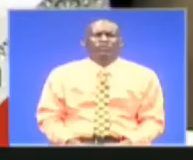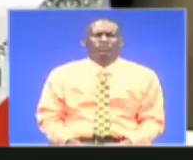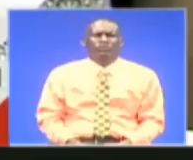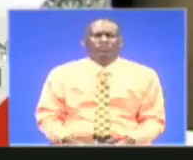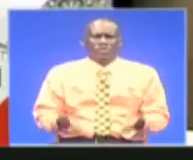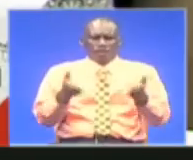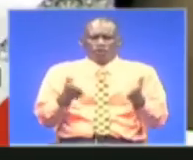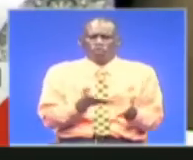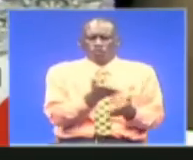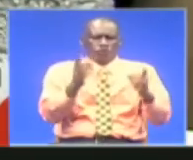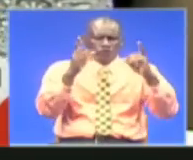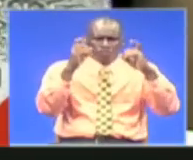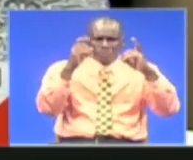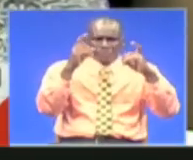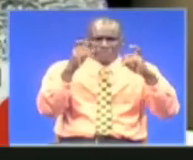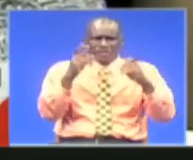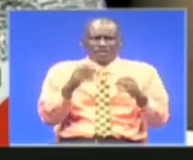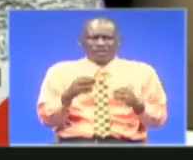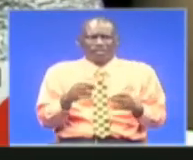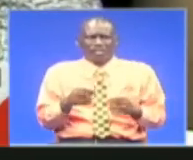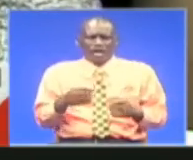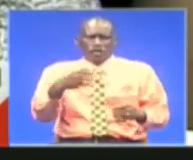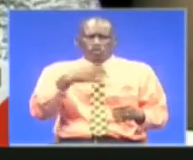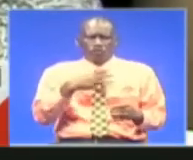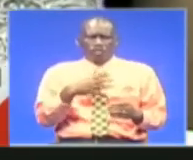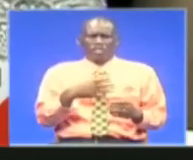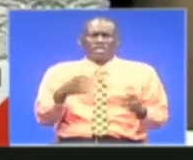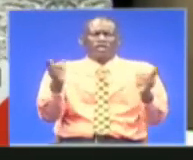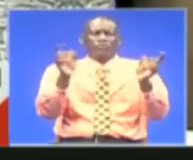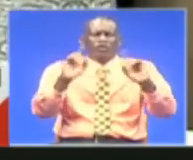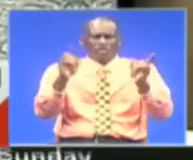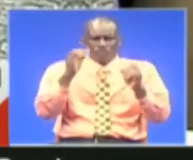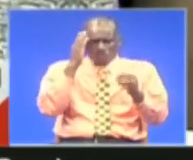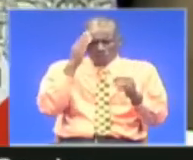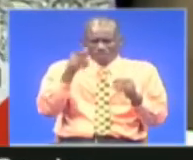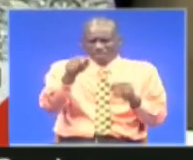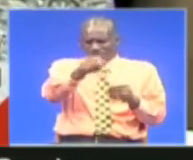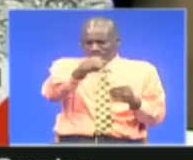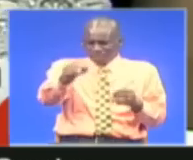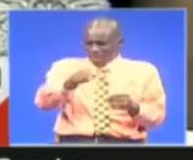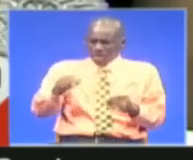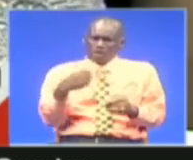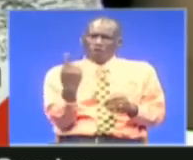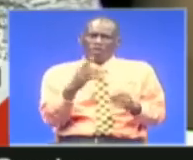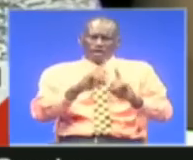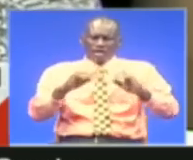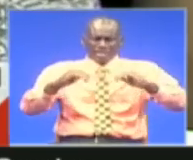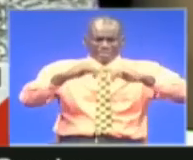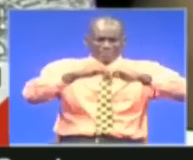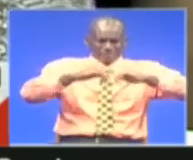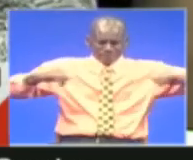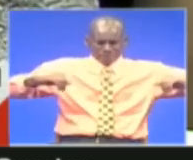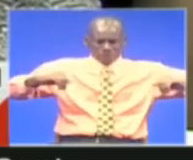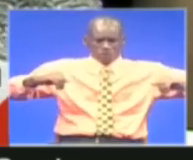I mean, those pictures are just absolutely shocking. It doesn't seem like just a crack. It is literally a shift in the